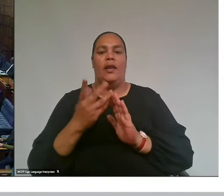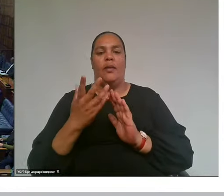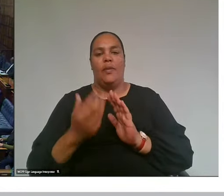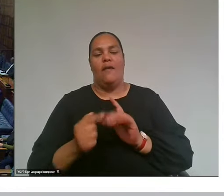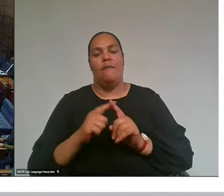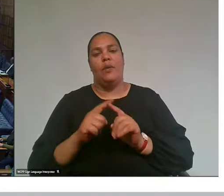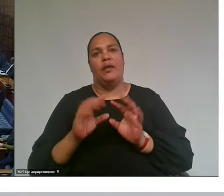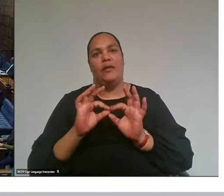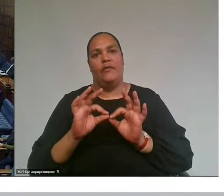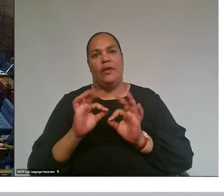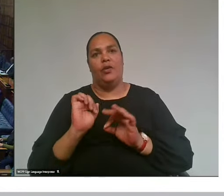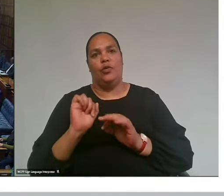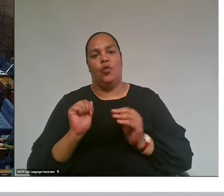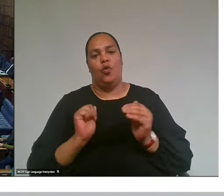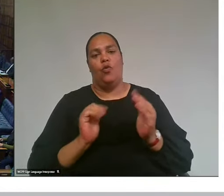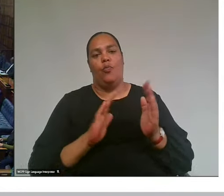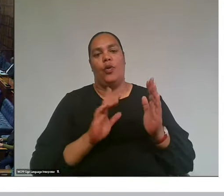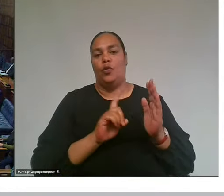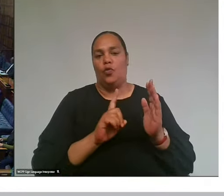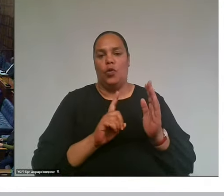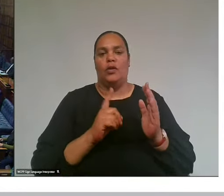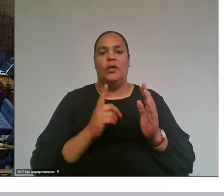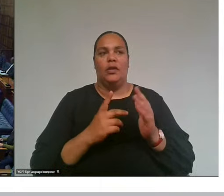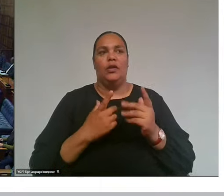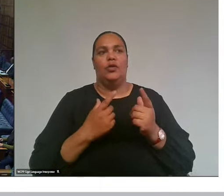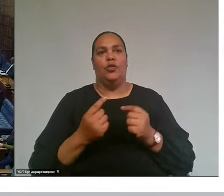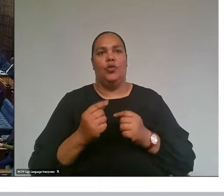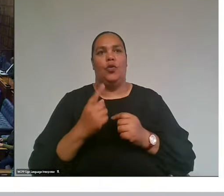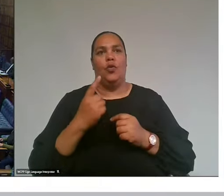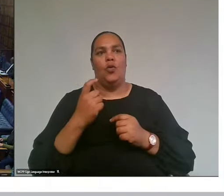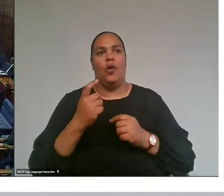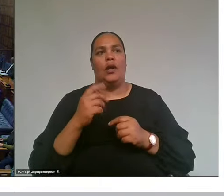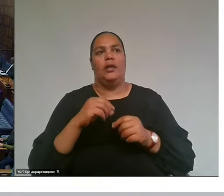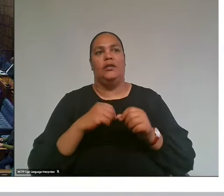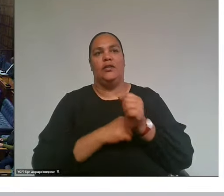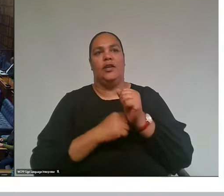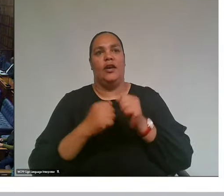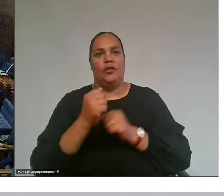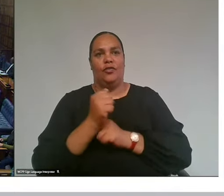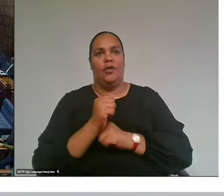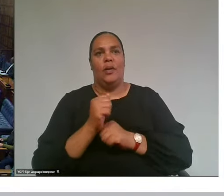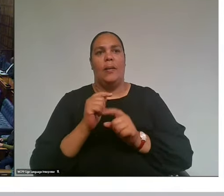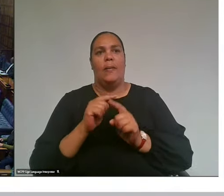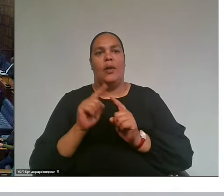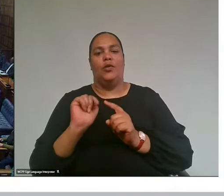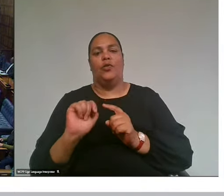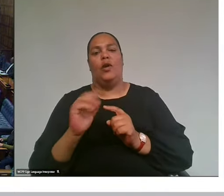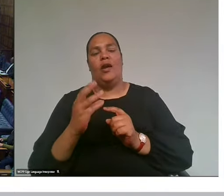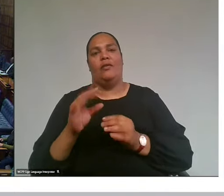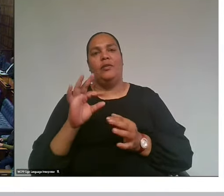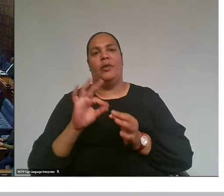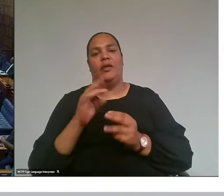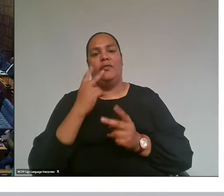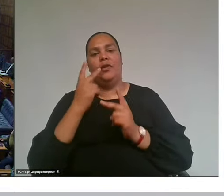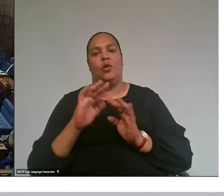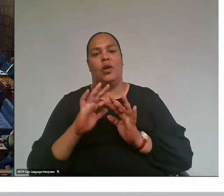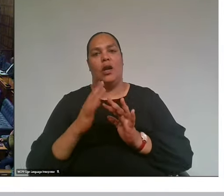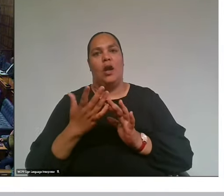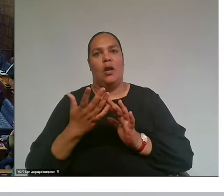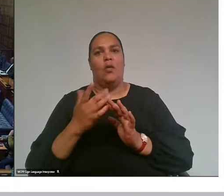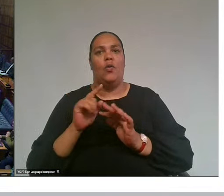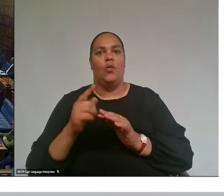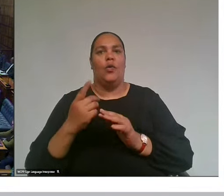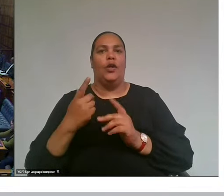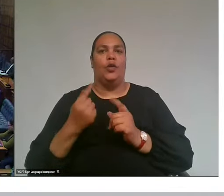effectively the approach is is twofold one it is structural uh which uh specifically looks at how we